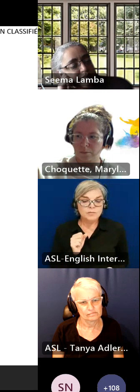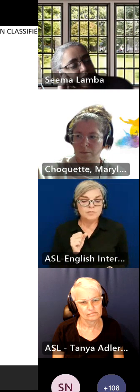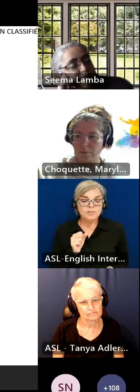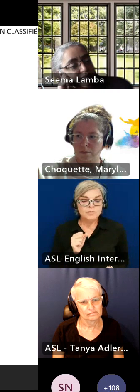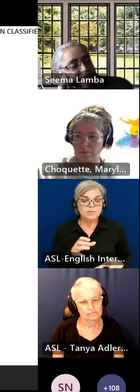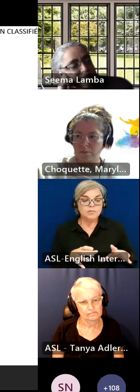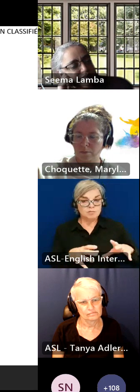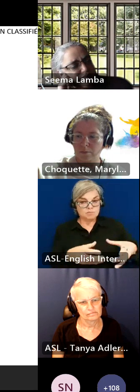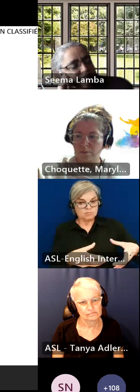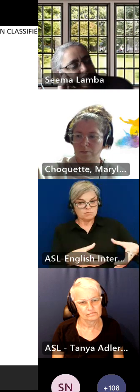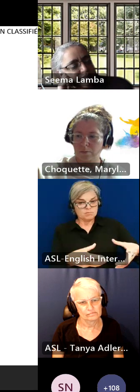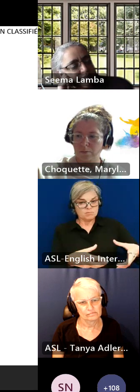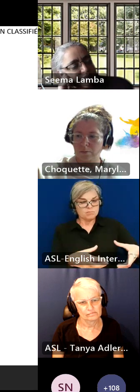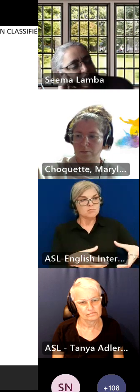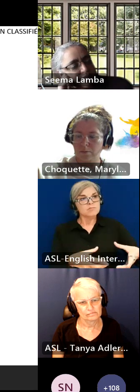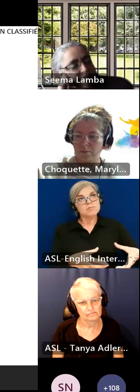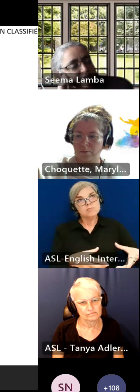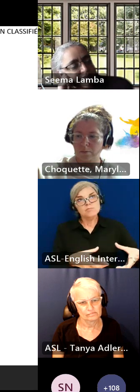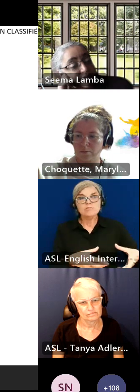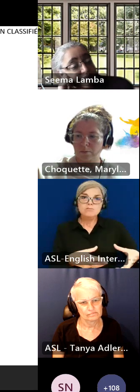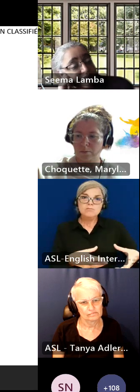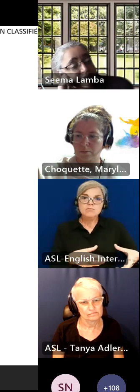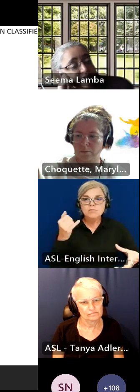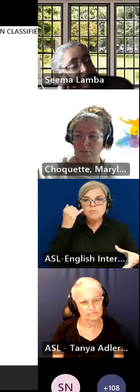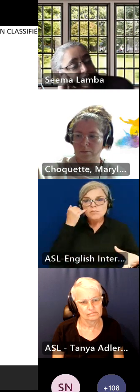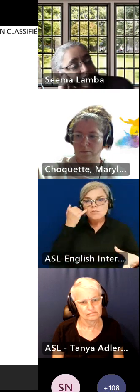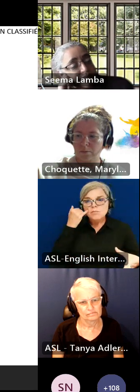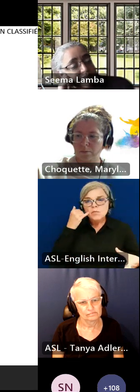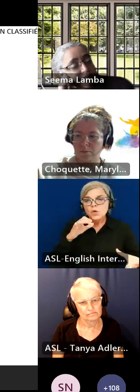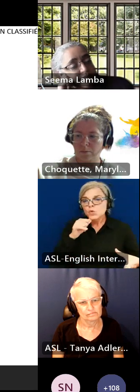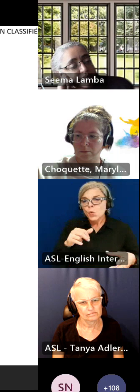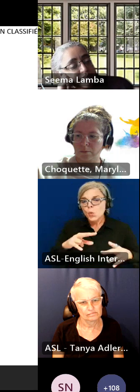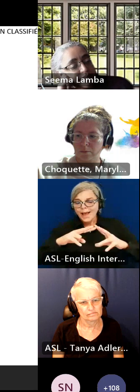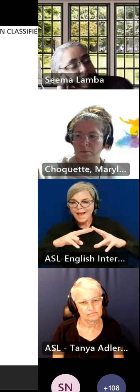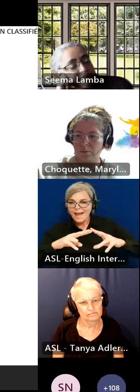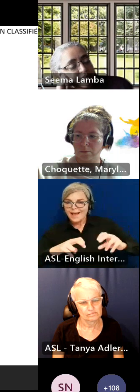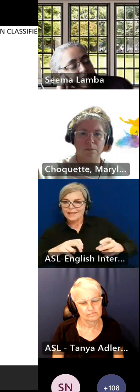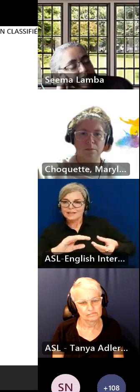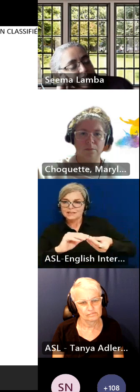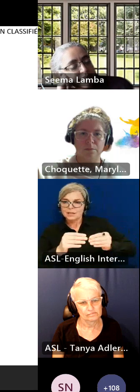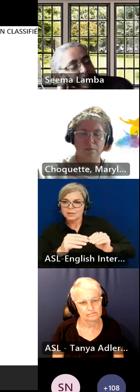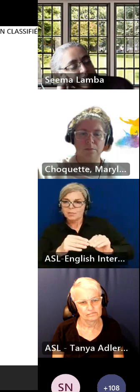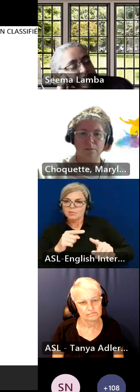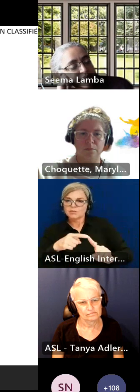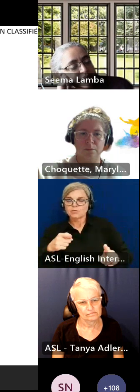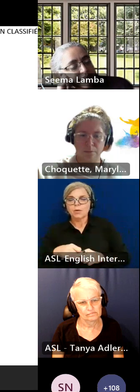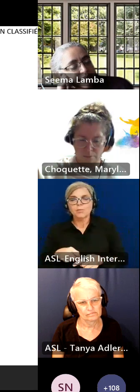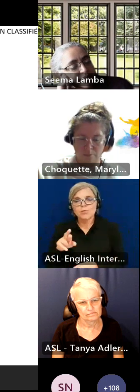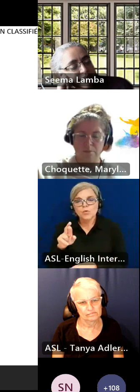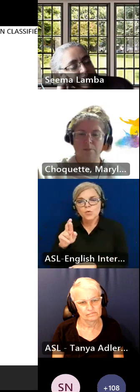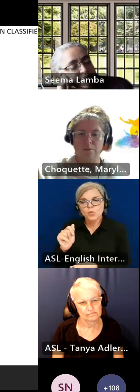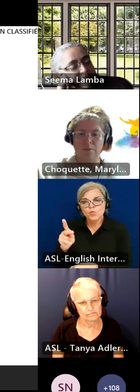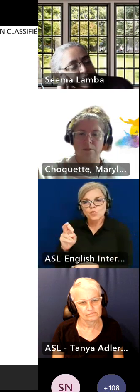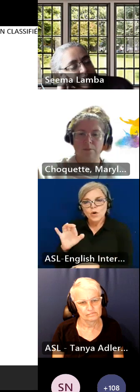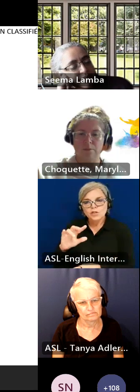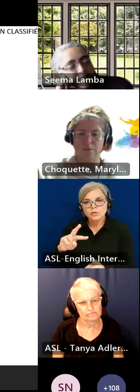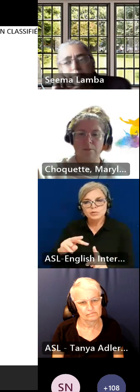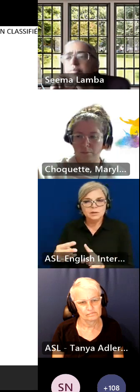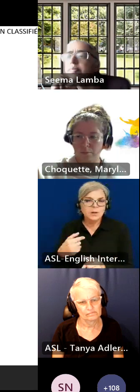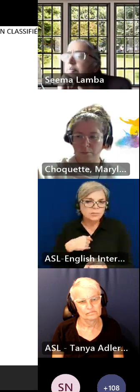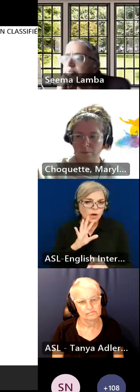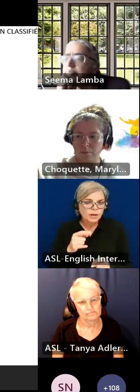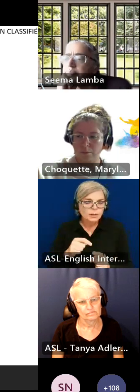then if you don't really analyze it from a racial point of view, which I'm alluding to intersectionality here, you